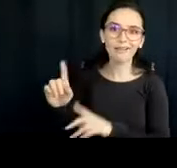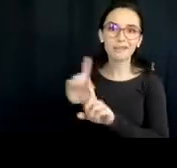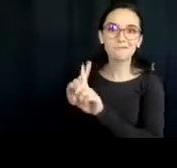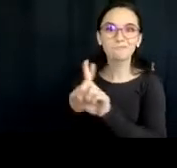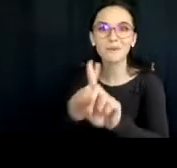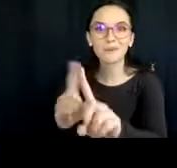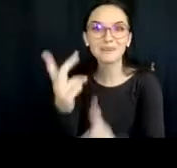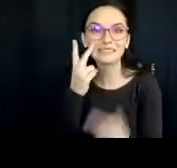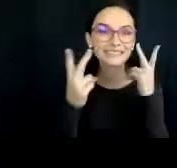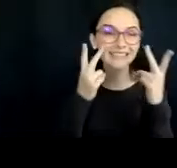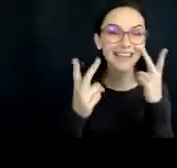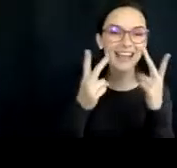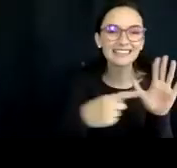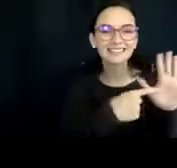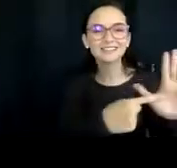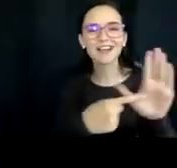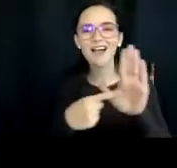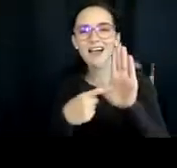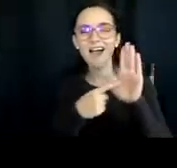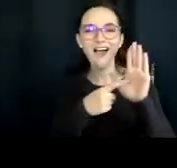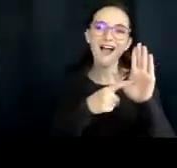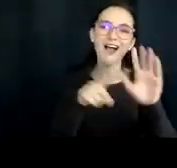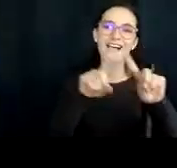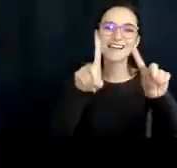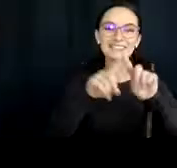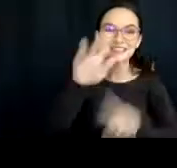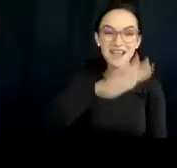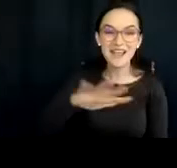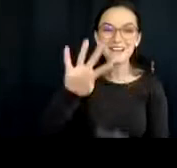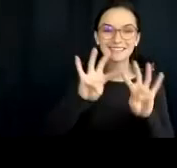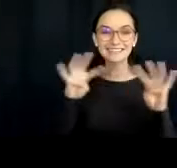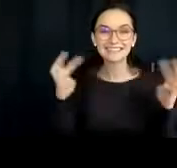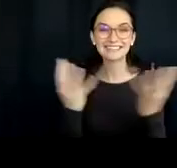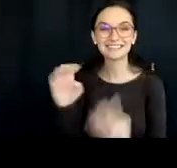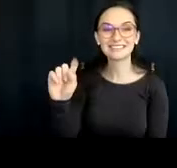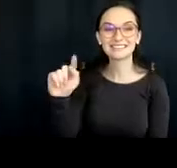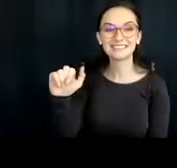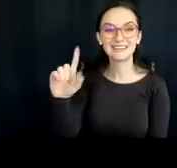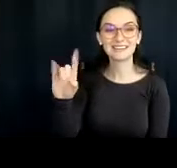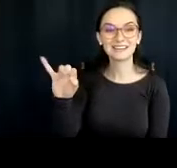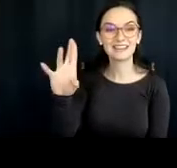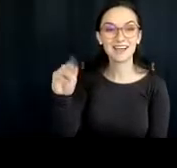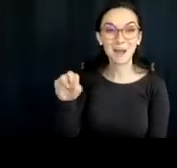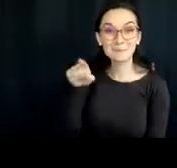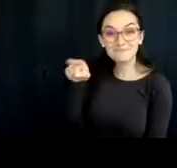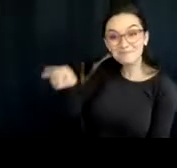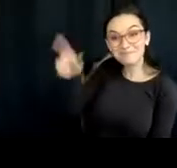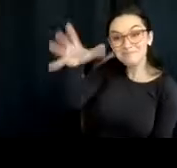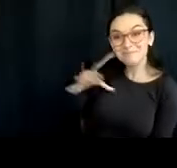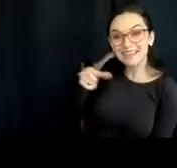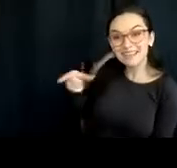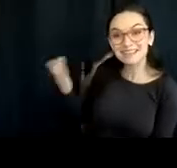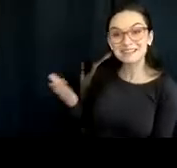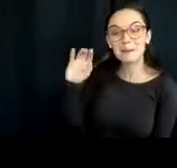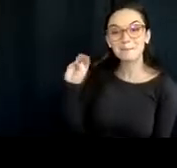He's gonna show us all over Autzen Stadium. I'm so excited. This is Mr. Mike. He is going